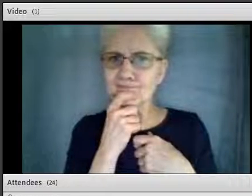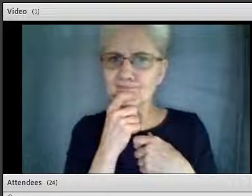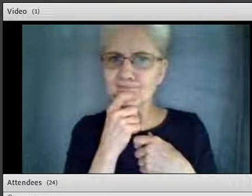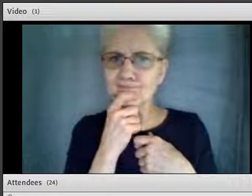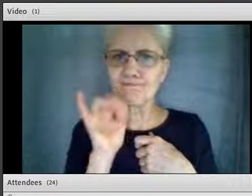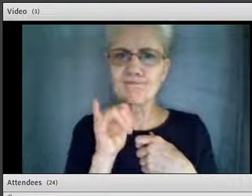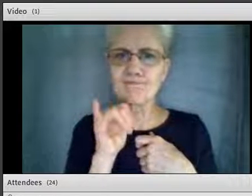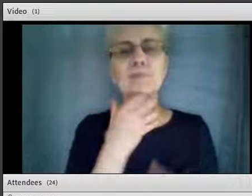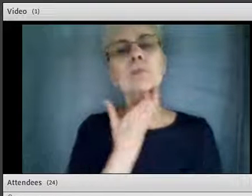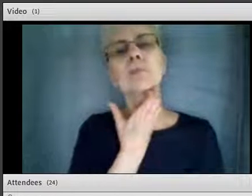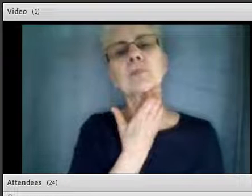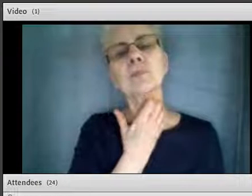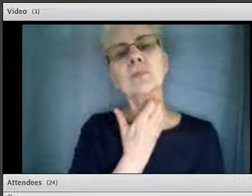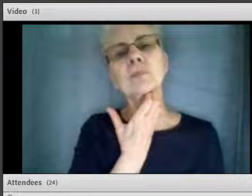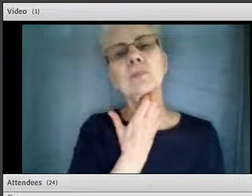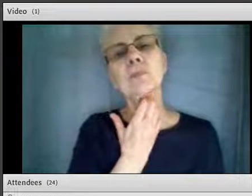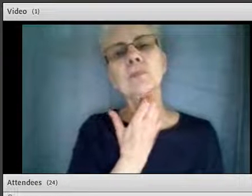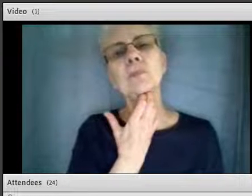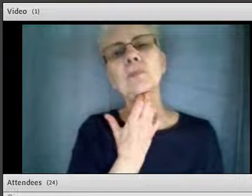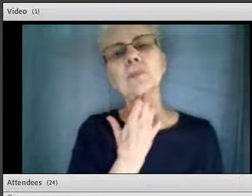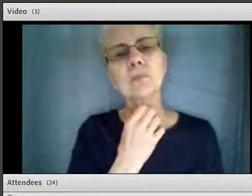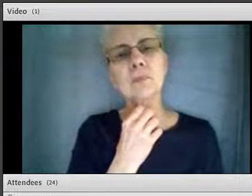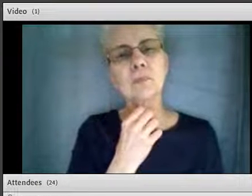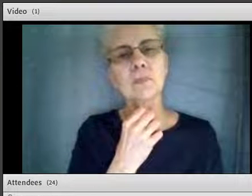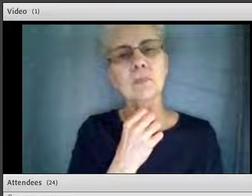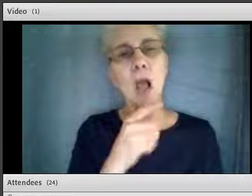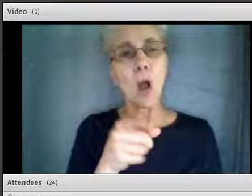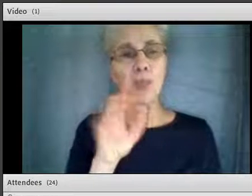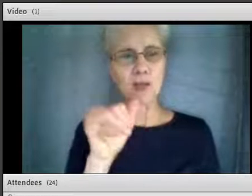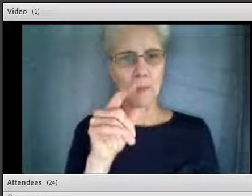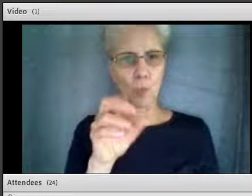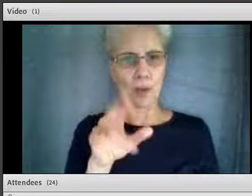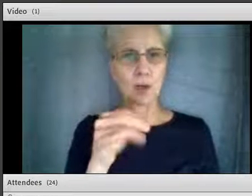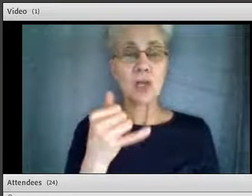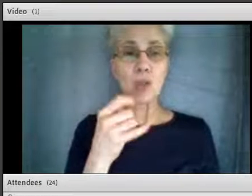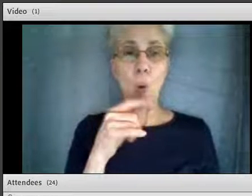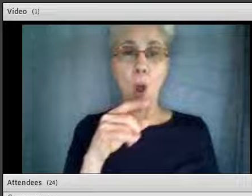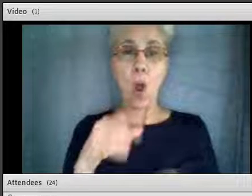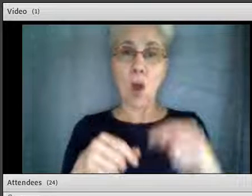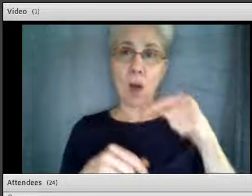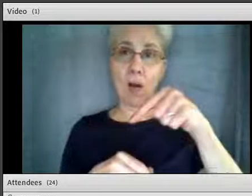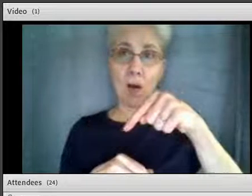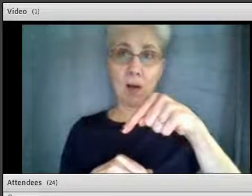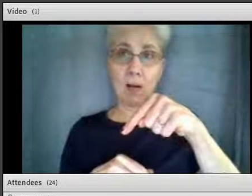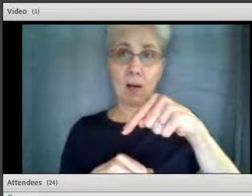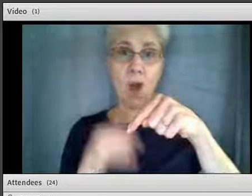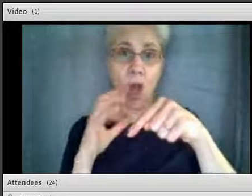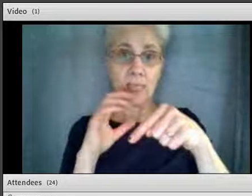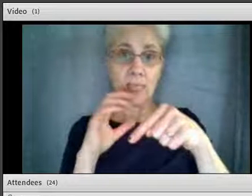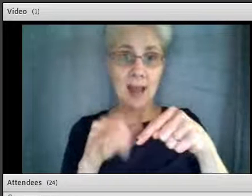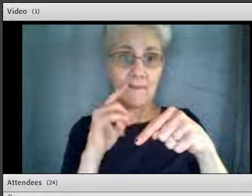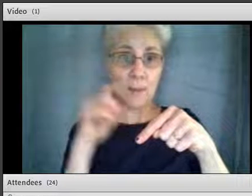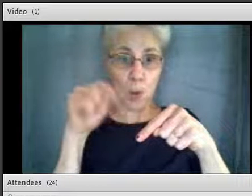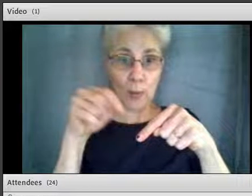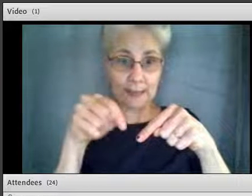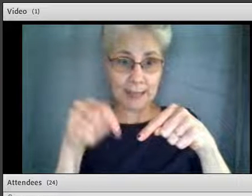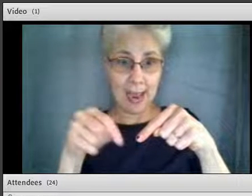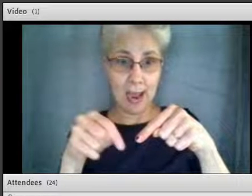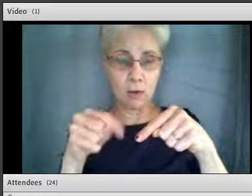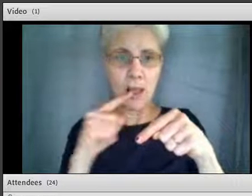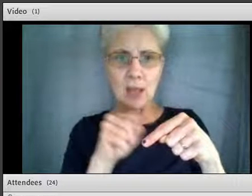Oops, I'm going to do my pointer here. So on this, if I'm going down and then over, especially if I'm an